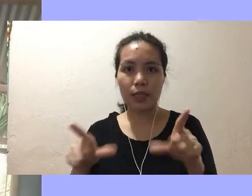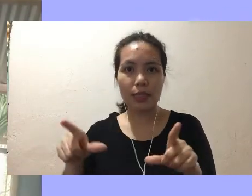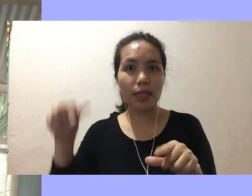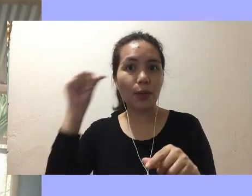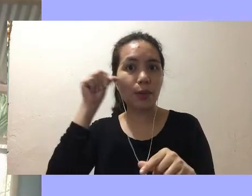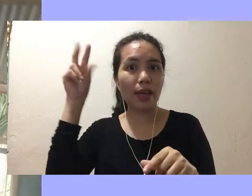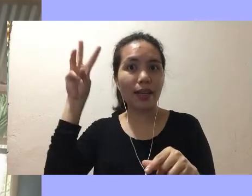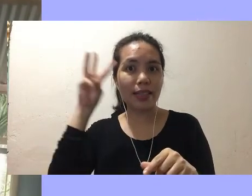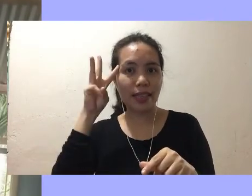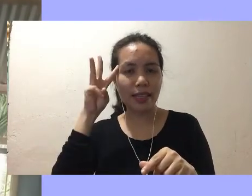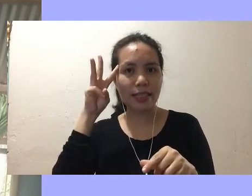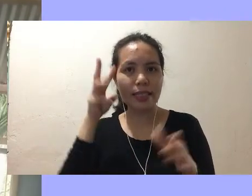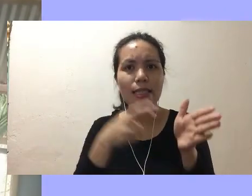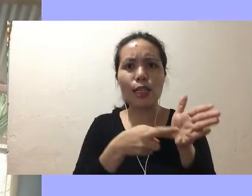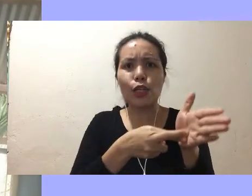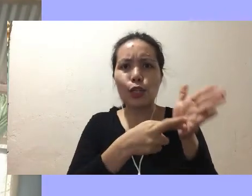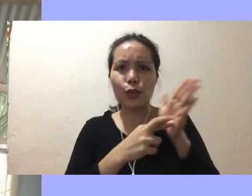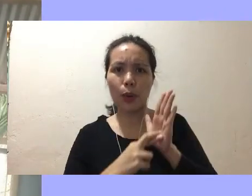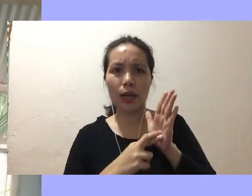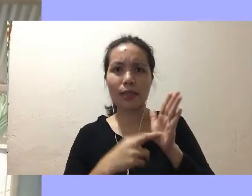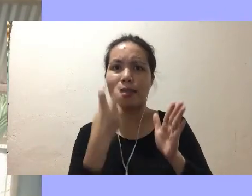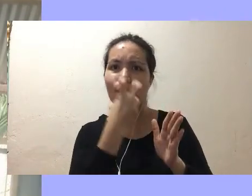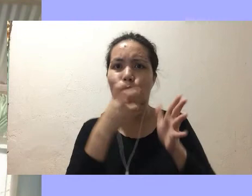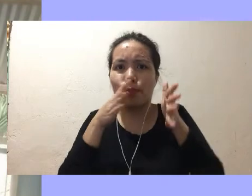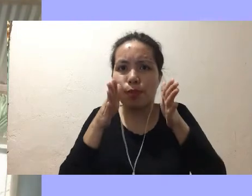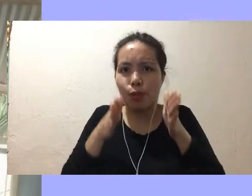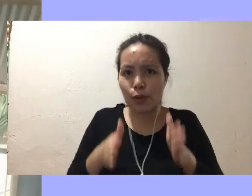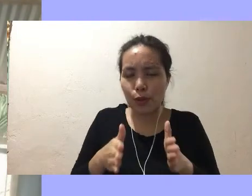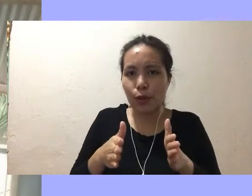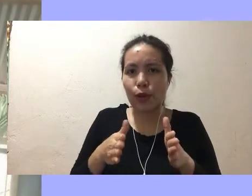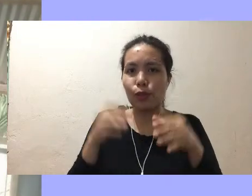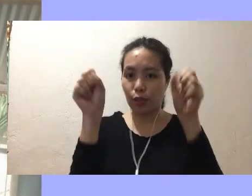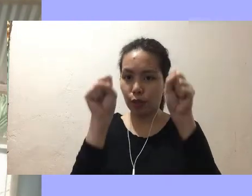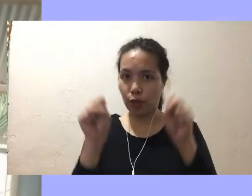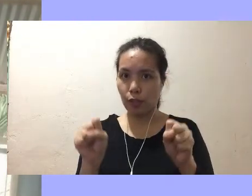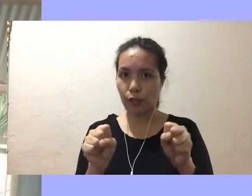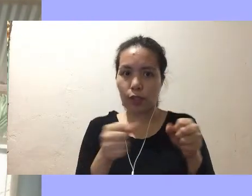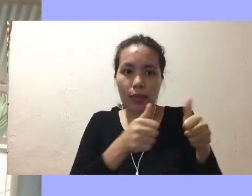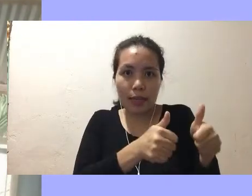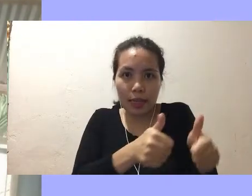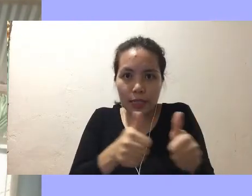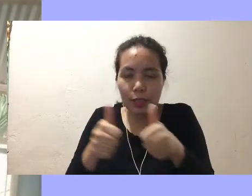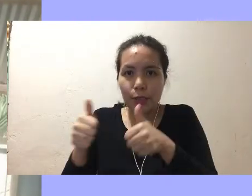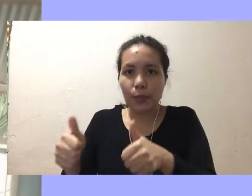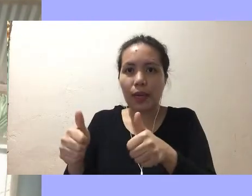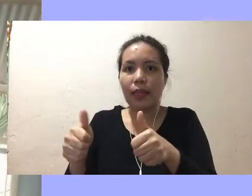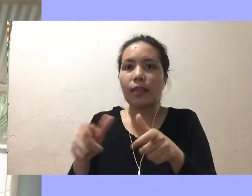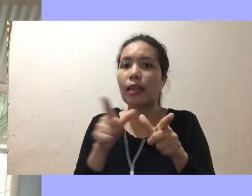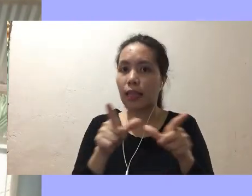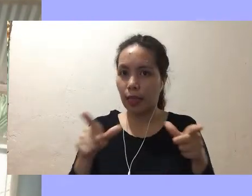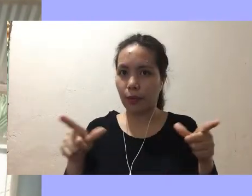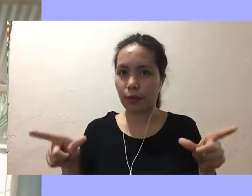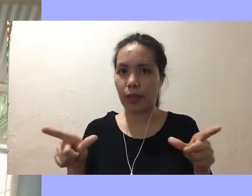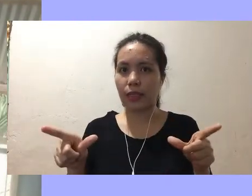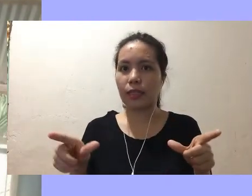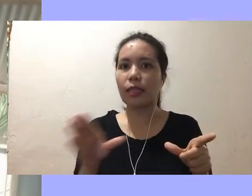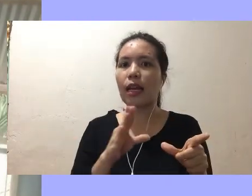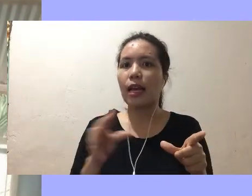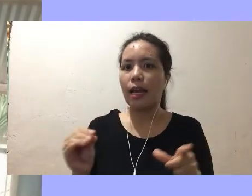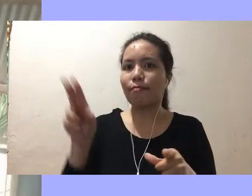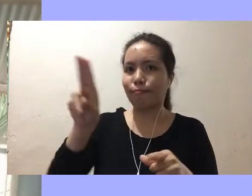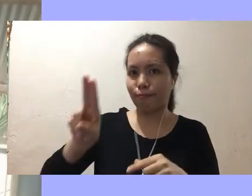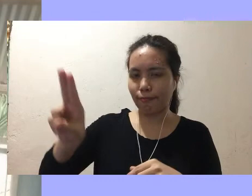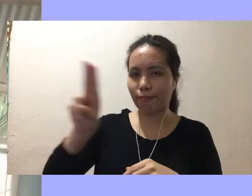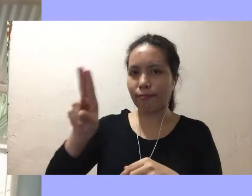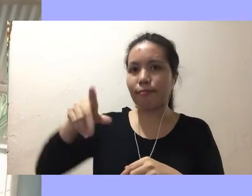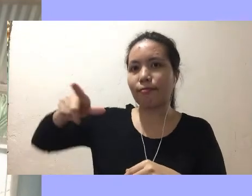meta-linguistic awareness requires the speaker to focus on the structure and form of the language and